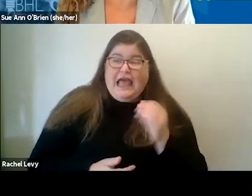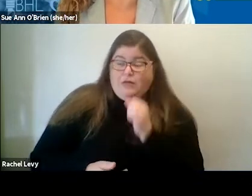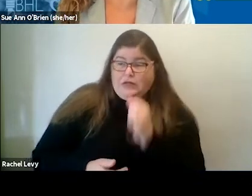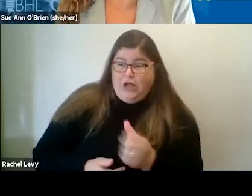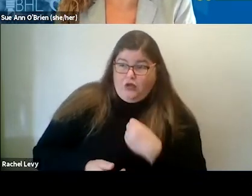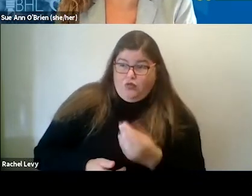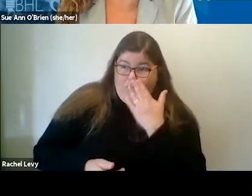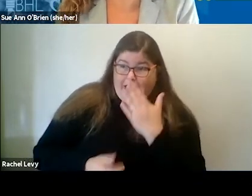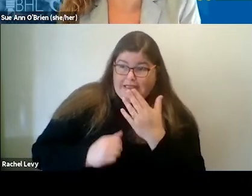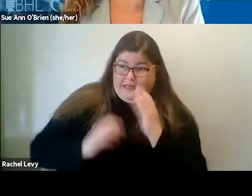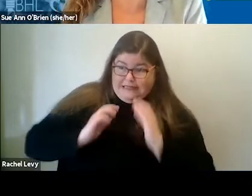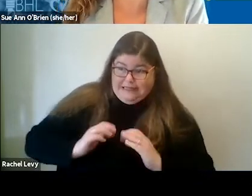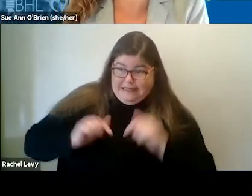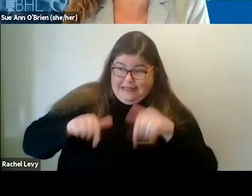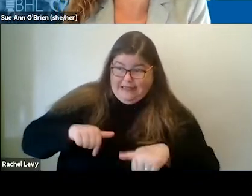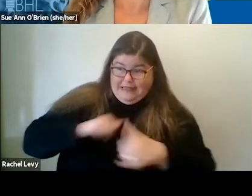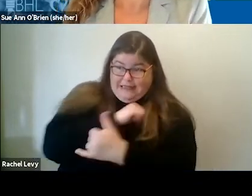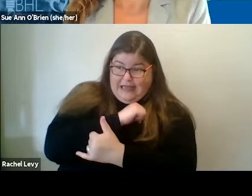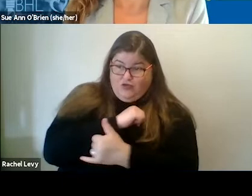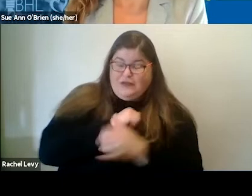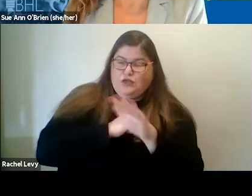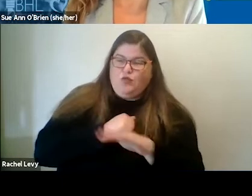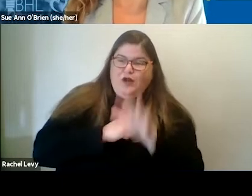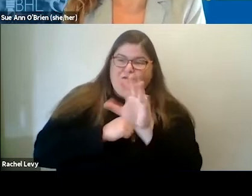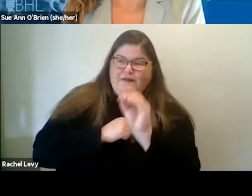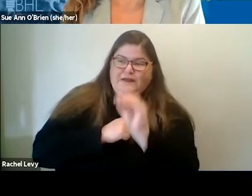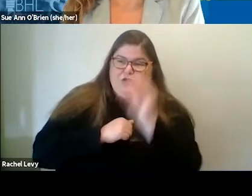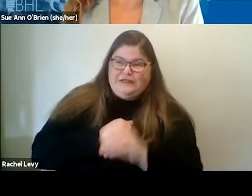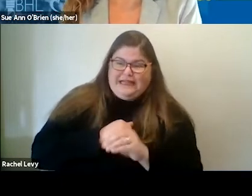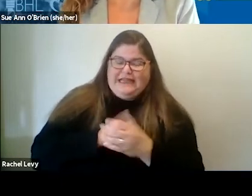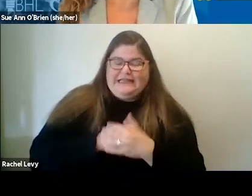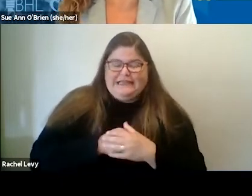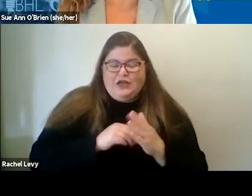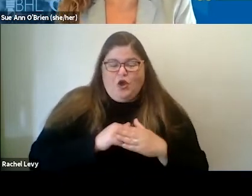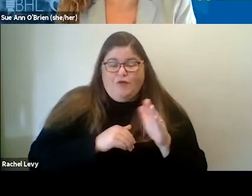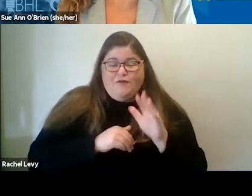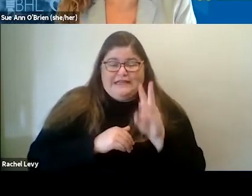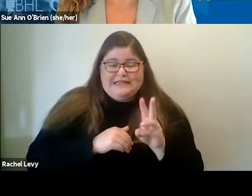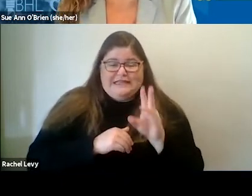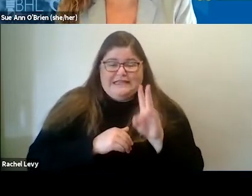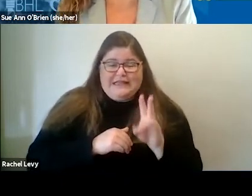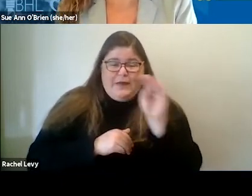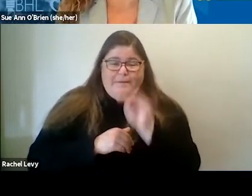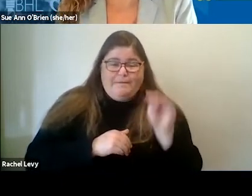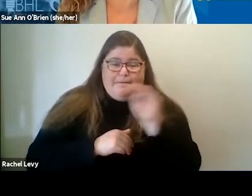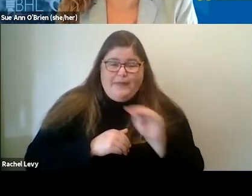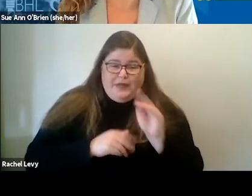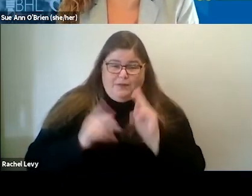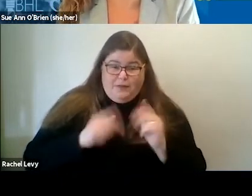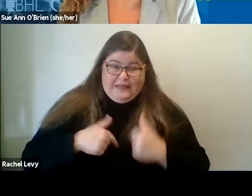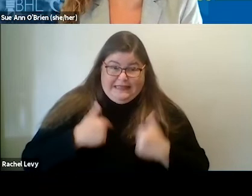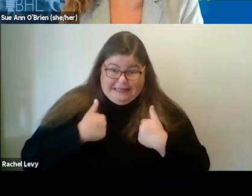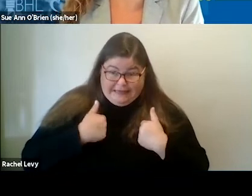citizens in this country is approaching 50%. And more than 67 million residents speak a language other than English